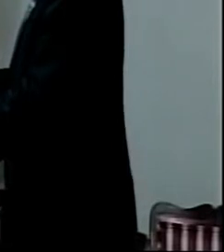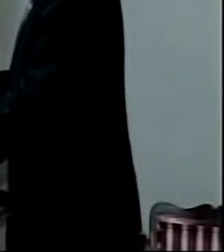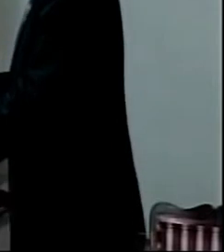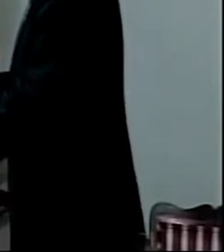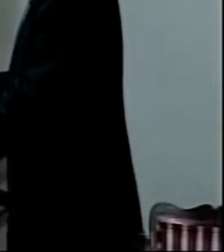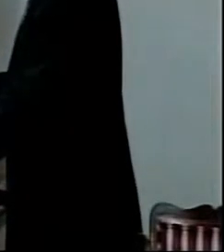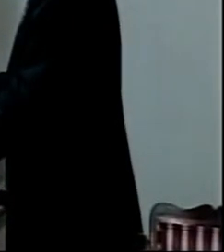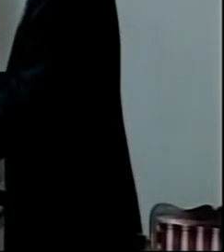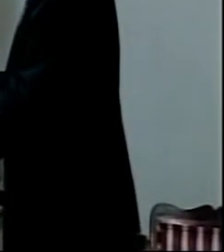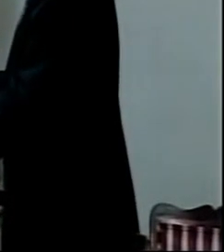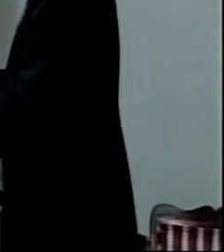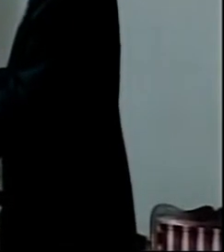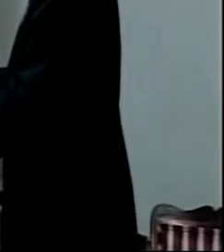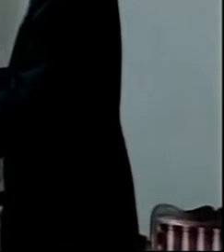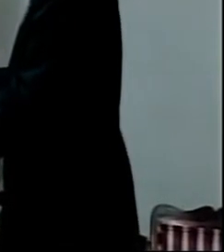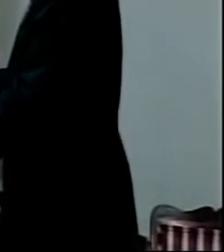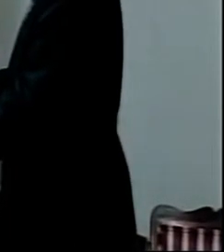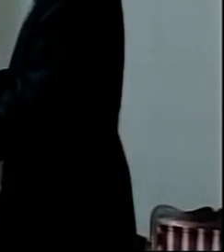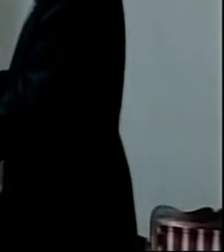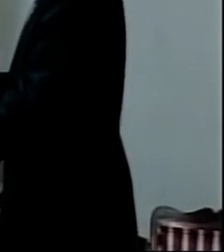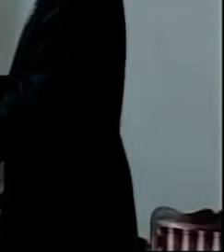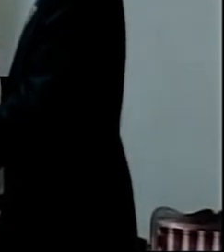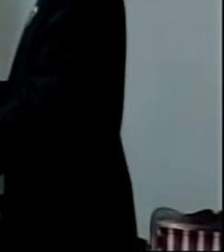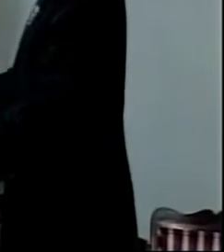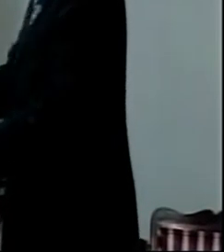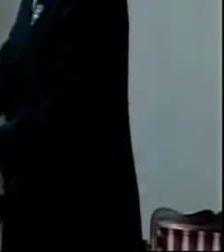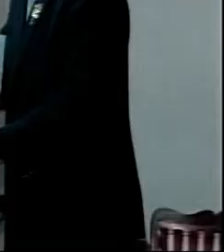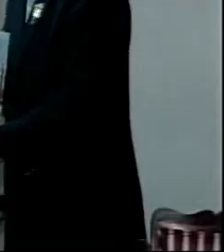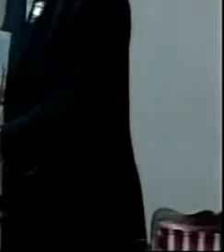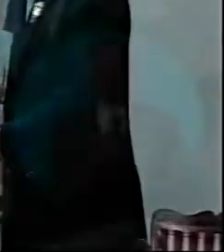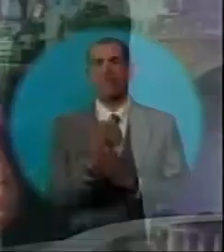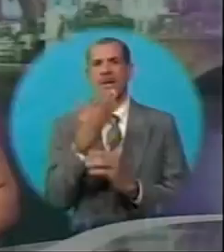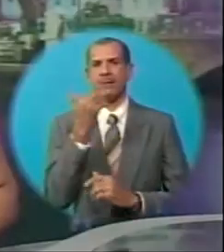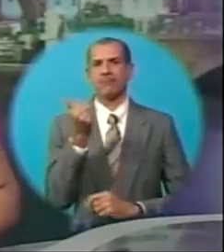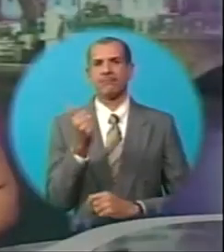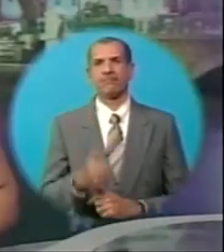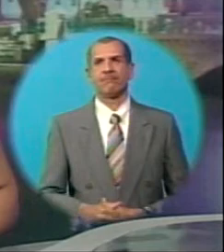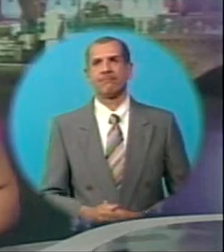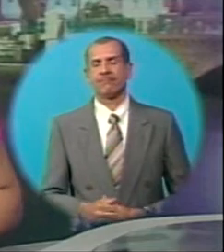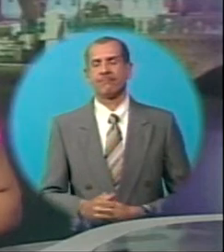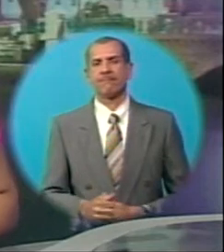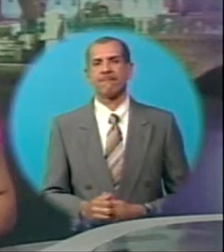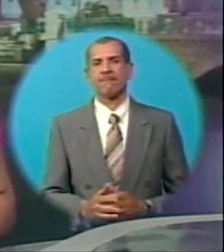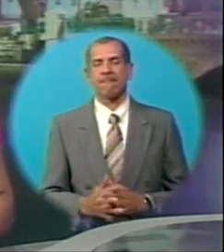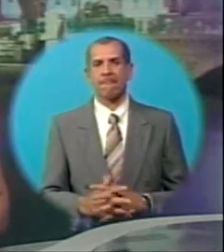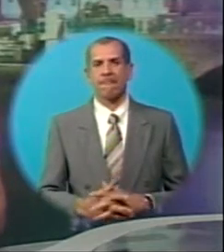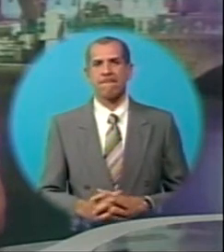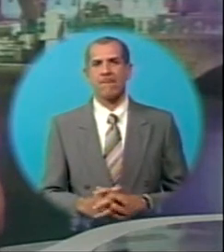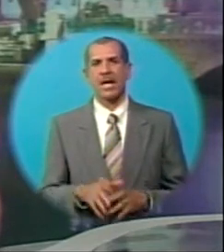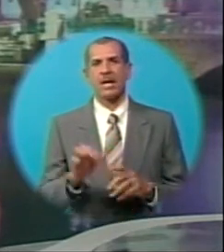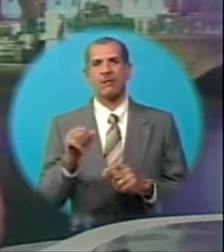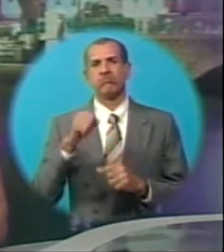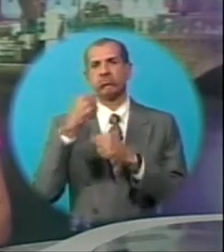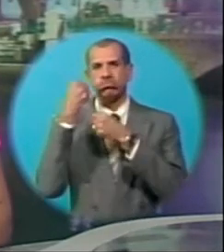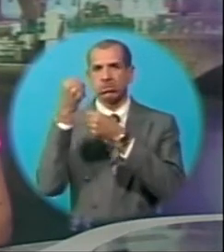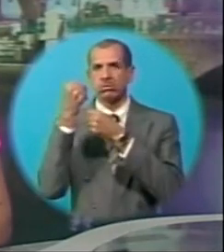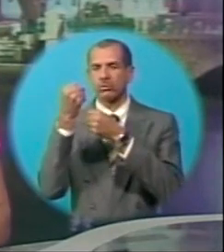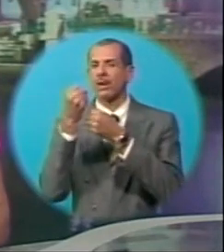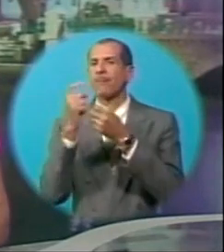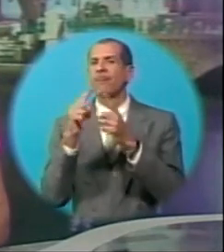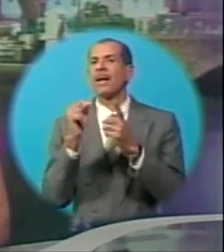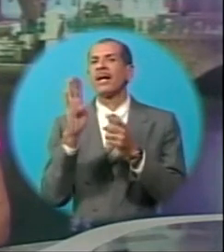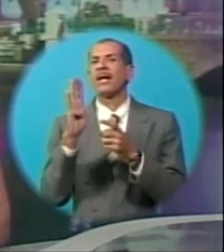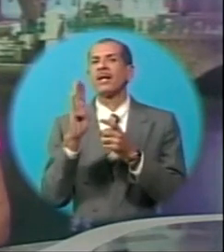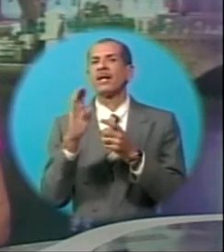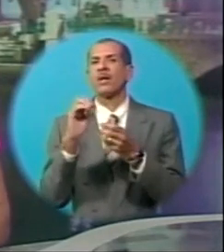the UK is on very firm ground and it can only get better. Well, strike action embarked on by a number